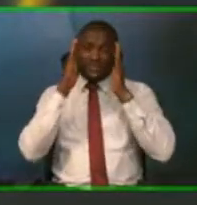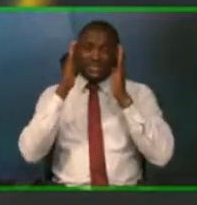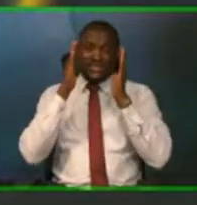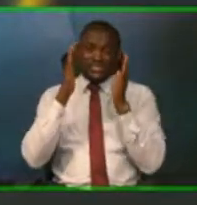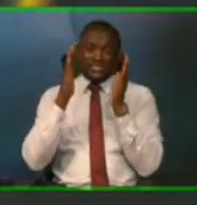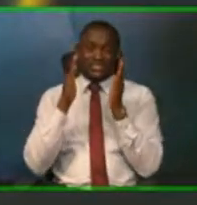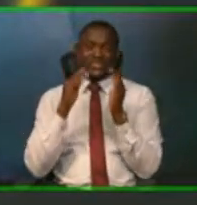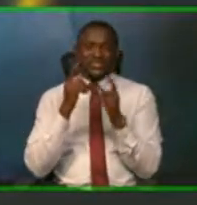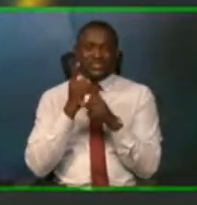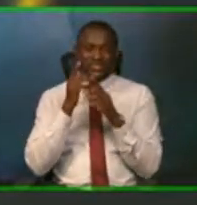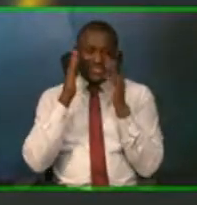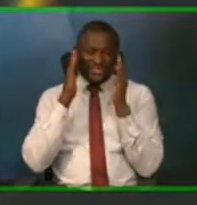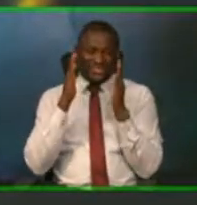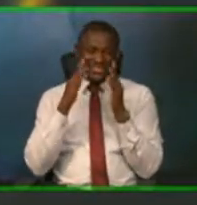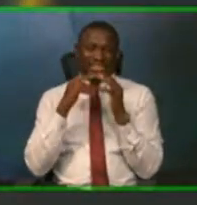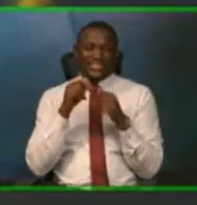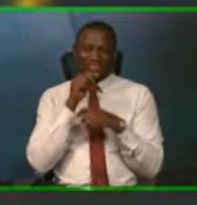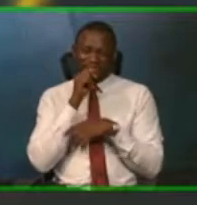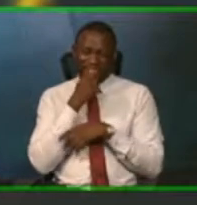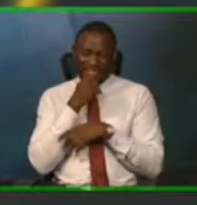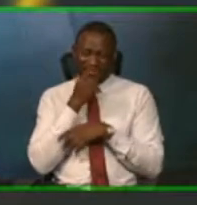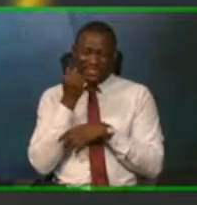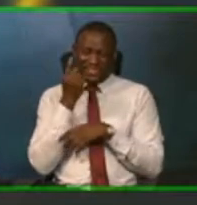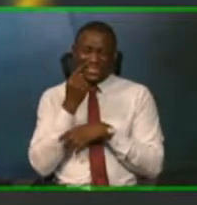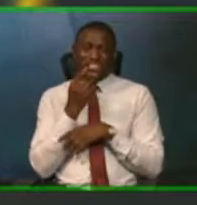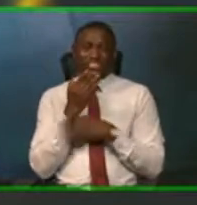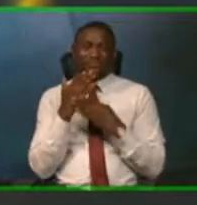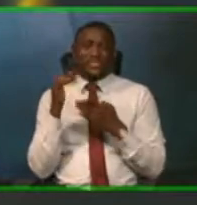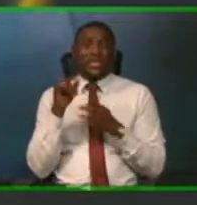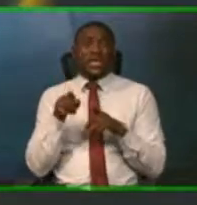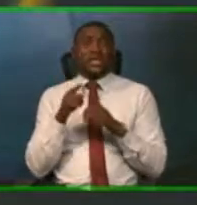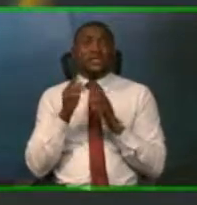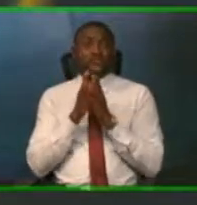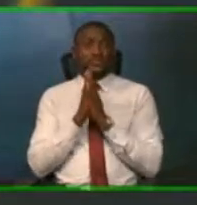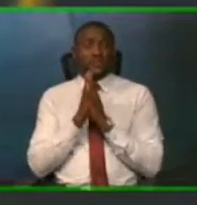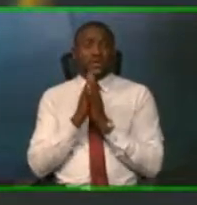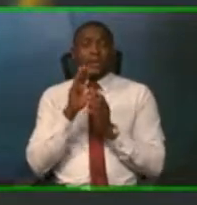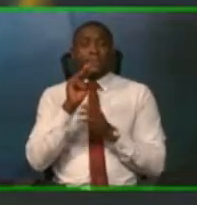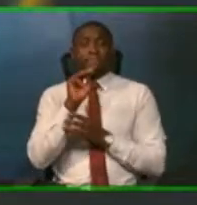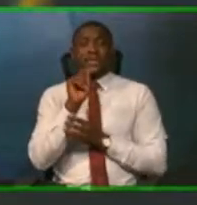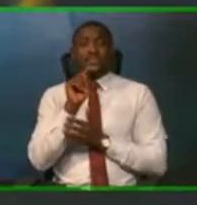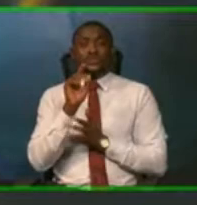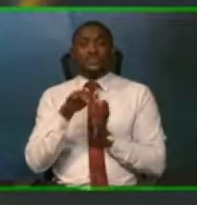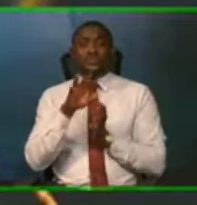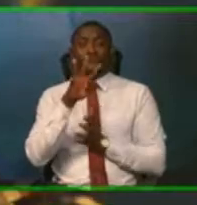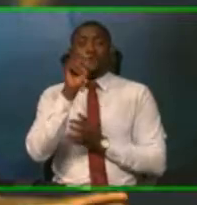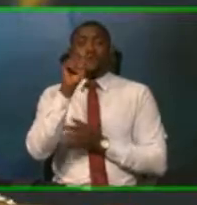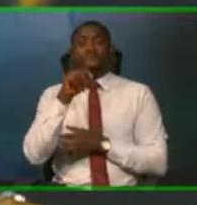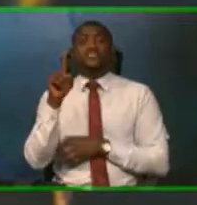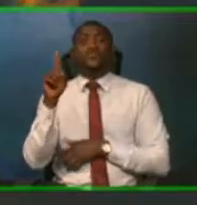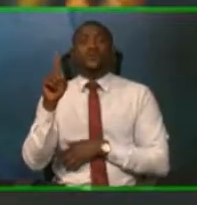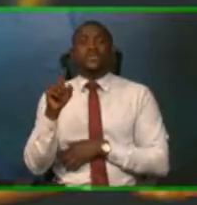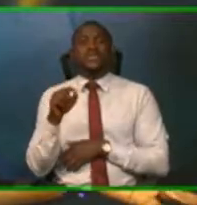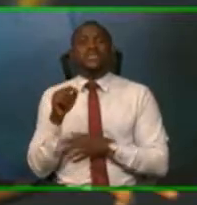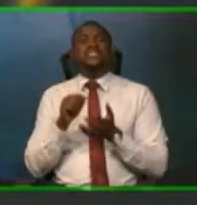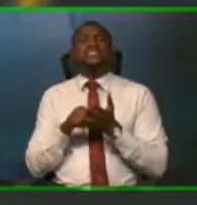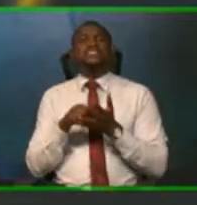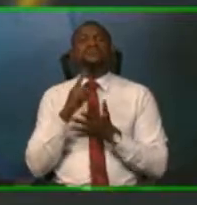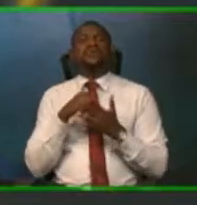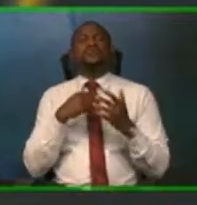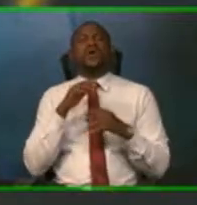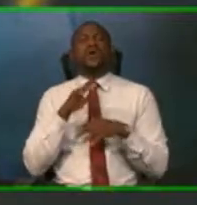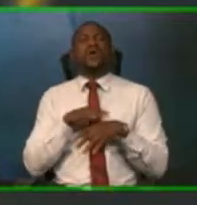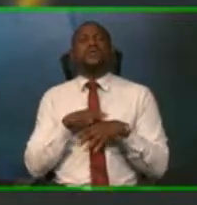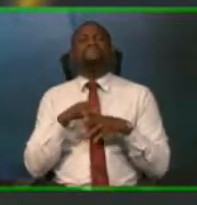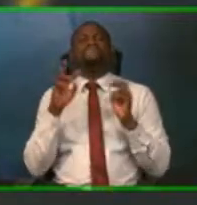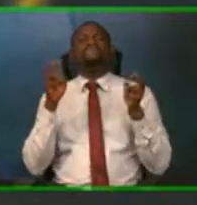Just lend me your attention and let's patiently understand something as we pray. Matthew 4 verse 1. This is what we call the temptation